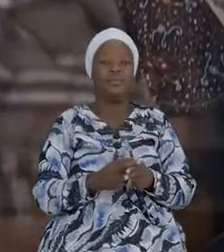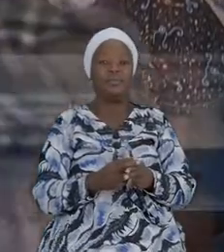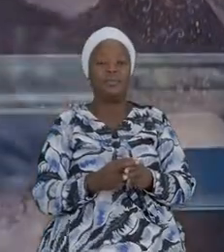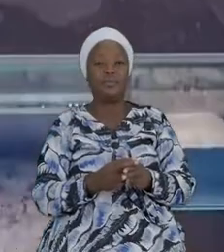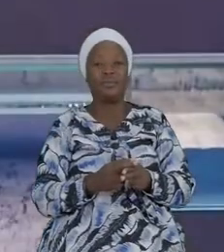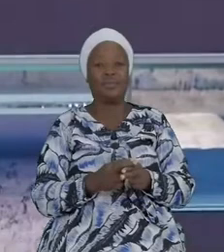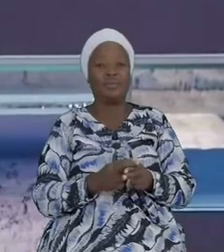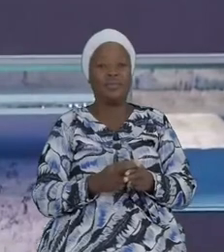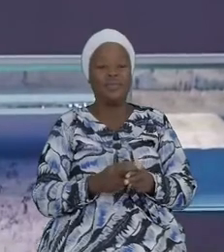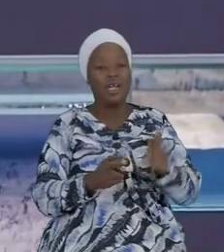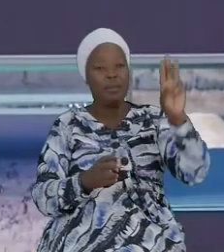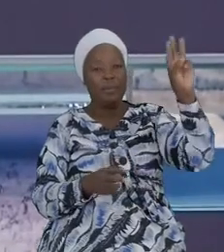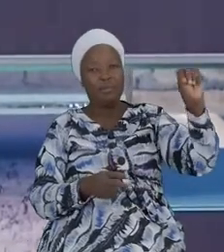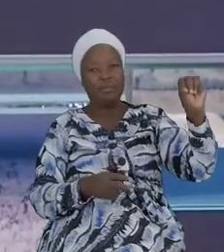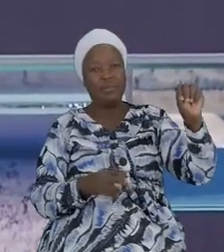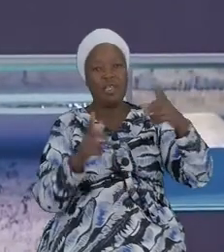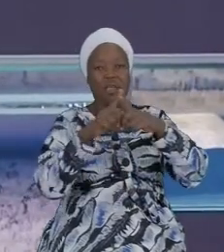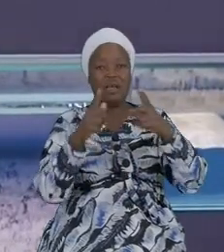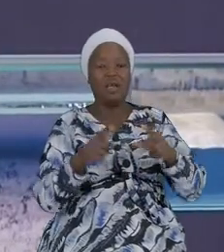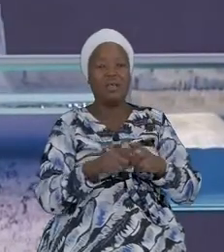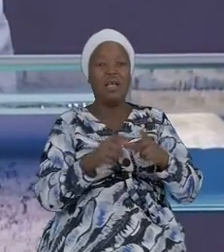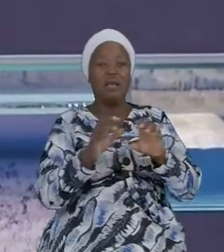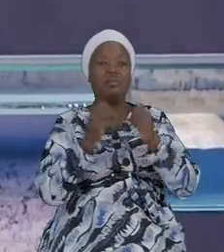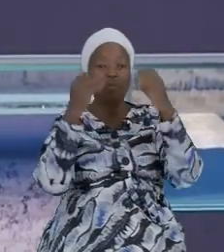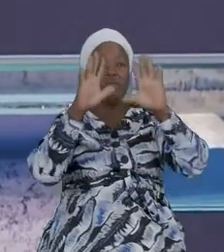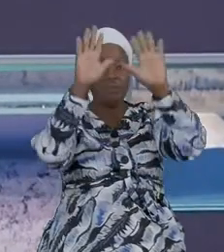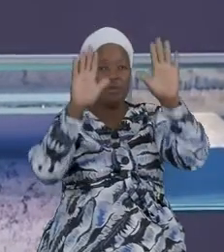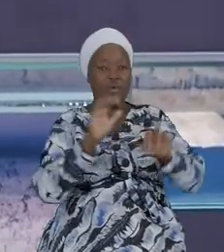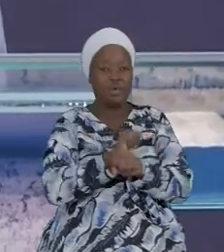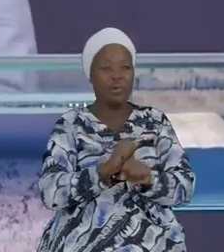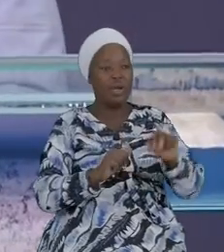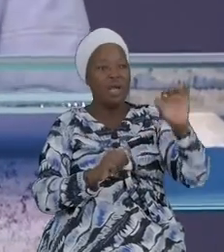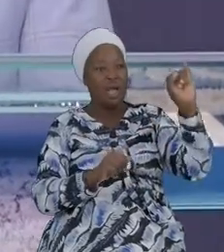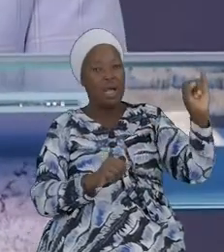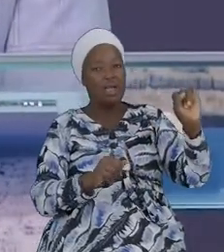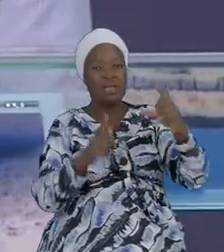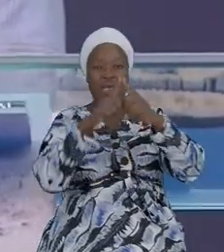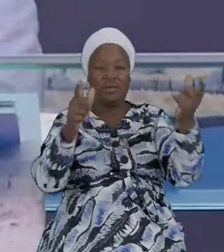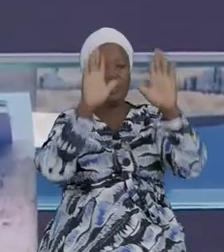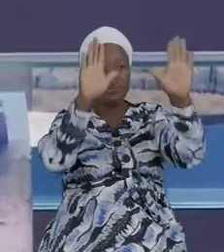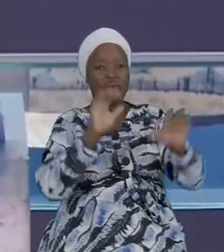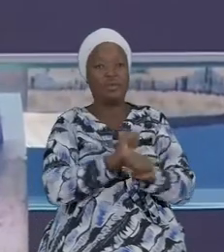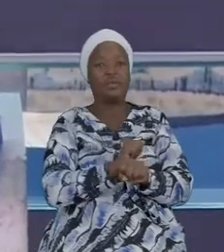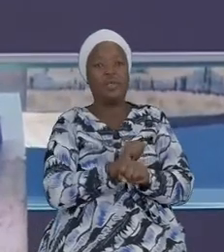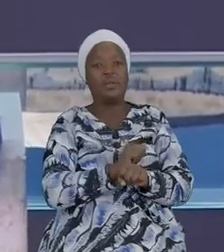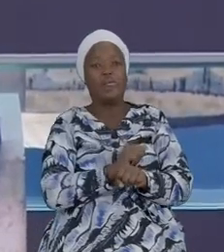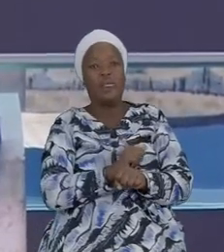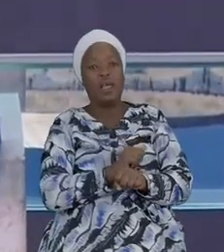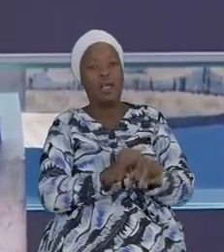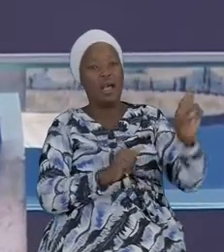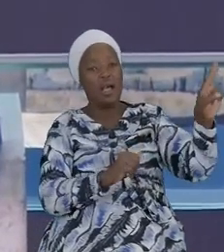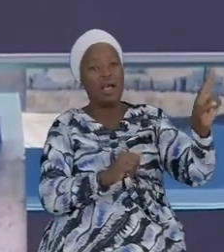M, manifold miracles. I, incredible miracles.